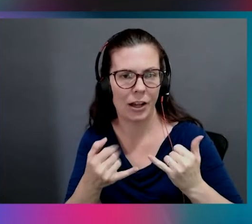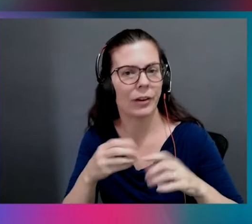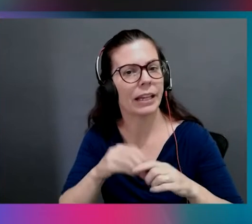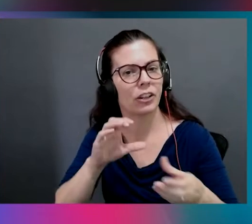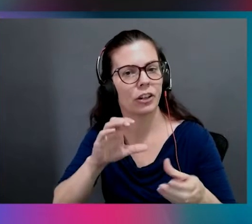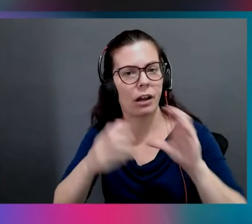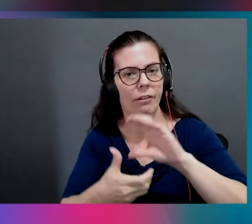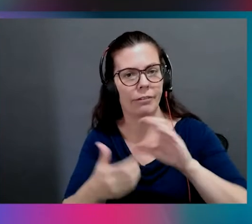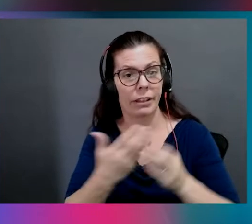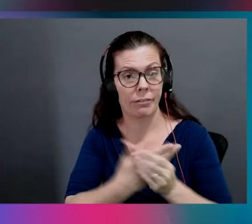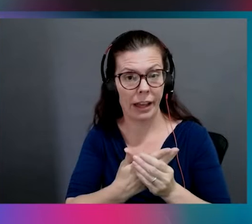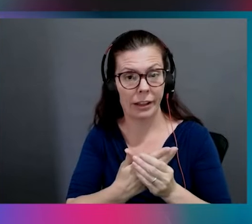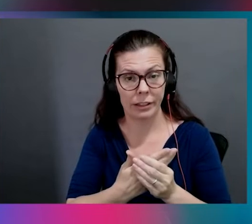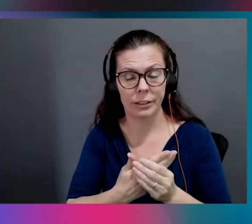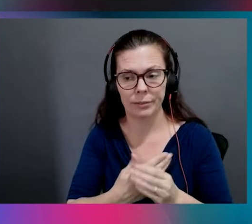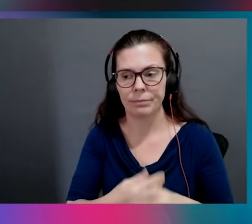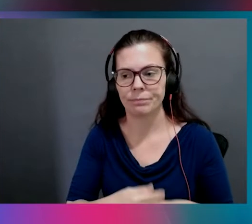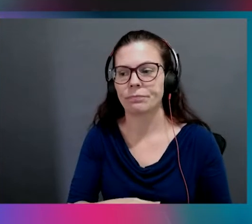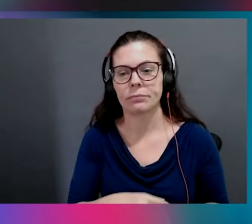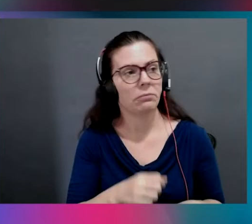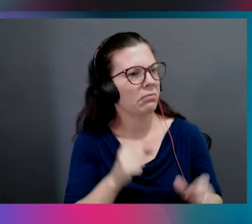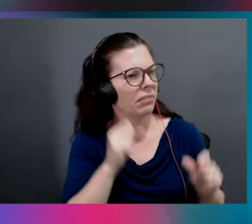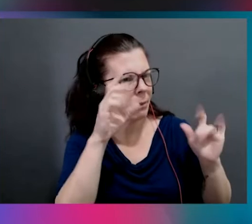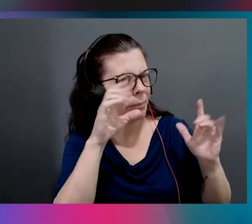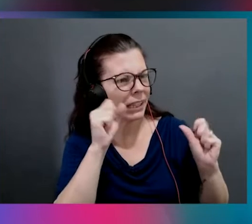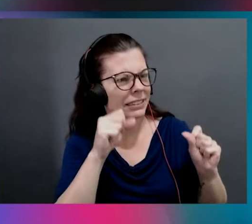Yeah. Amazing.